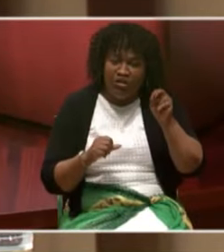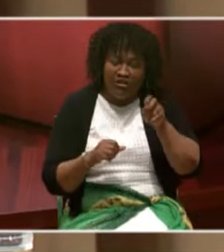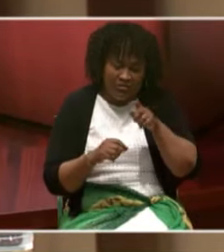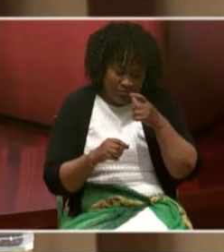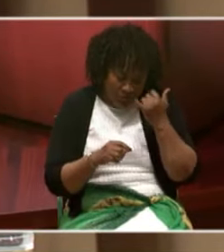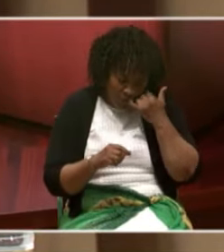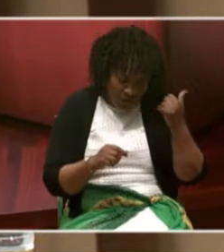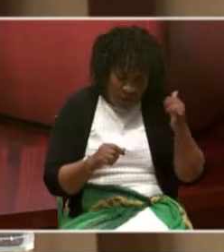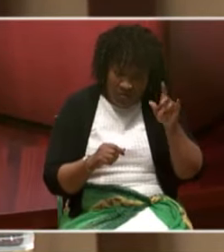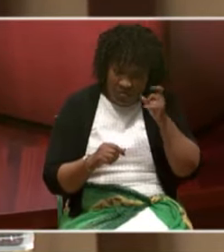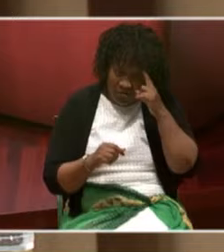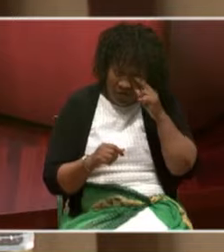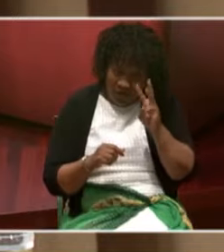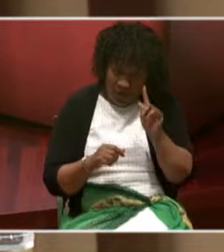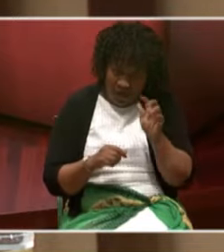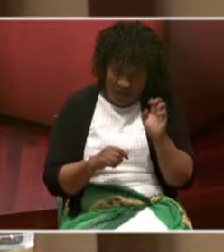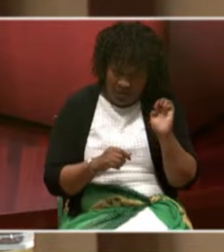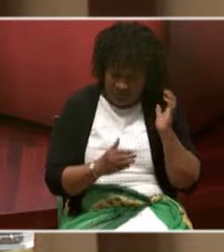It changed America.